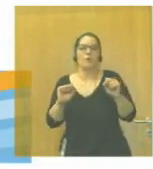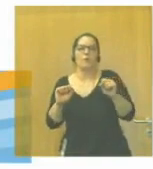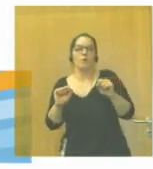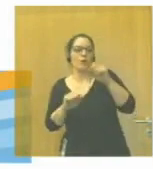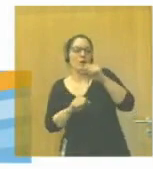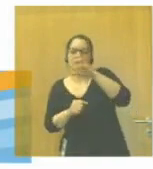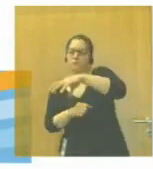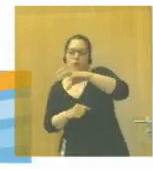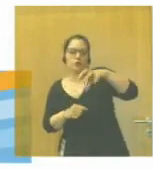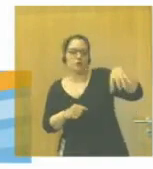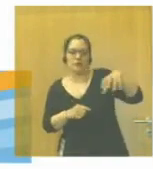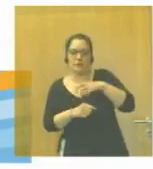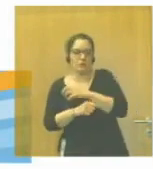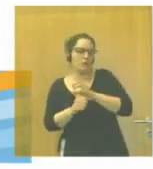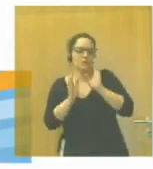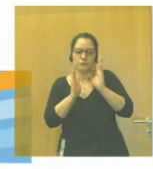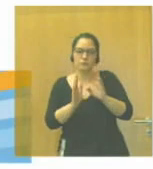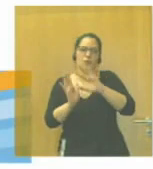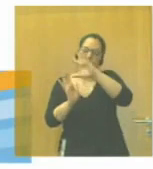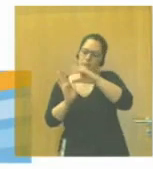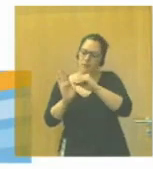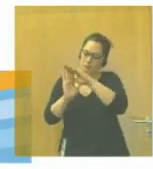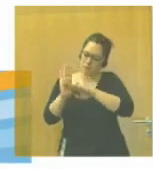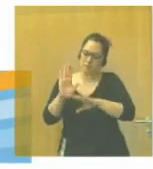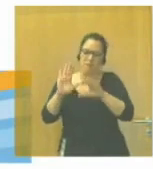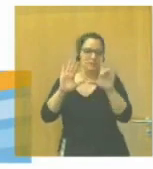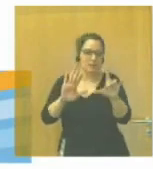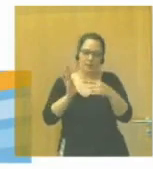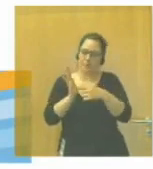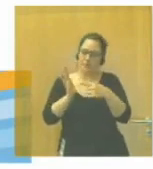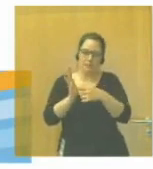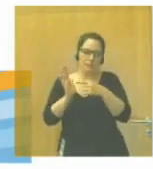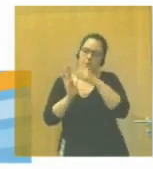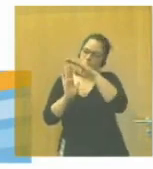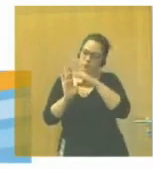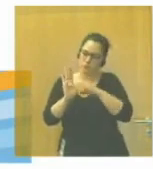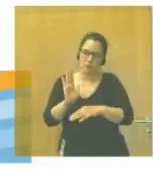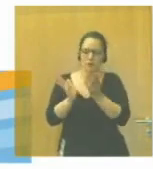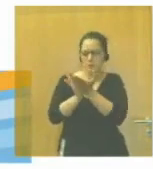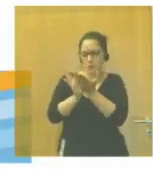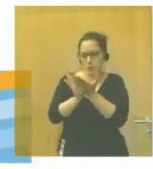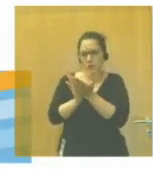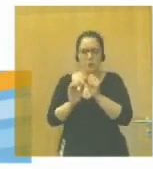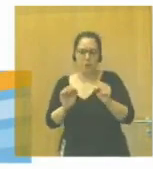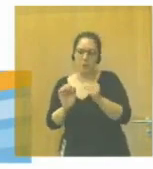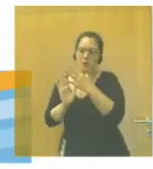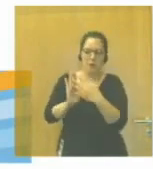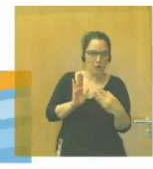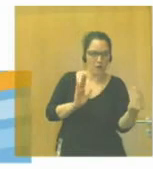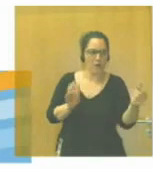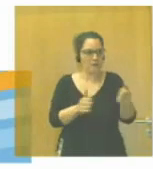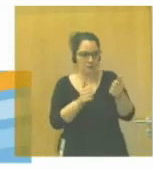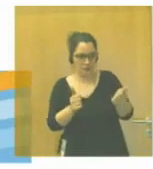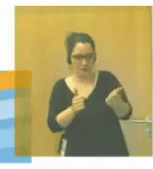is the system-wide transformation to ensure that there are no gaps in the system. It is not the work of